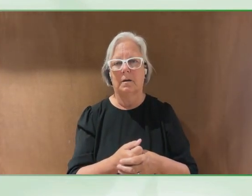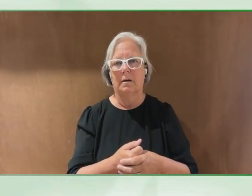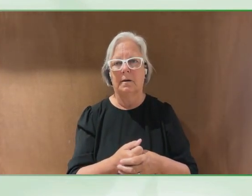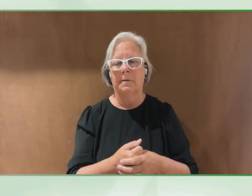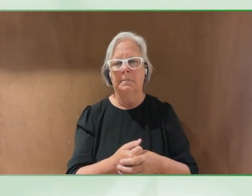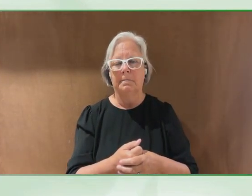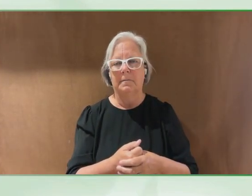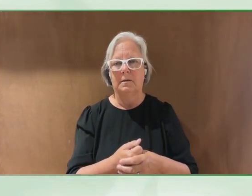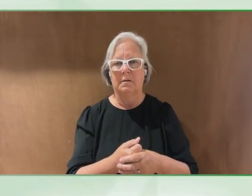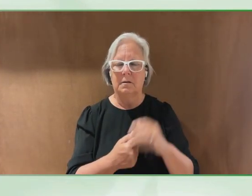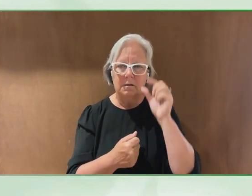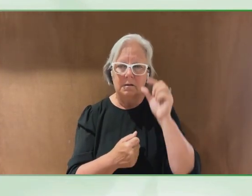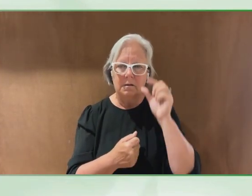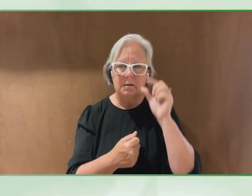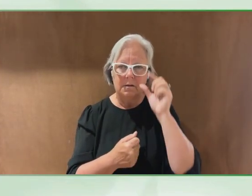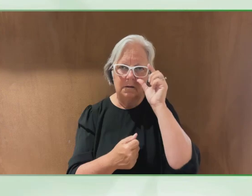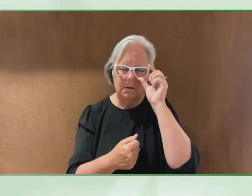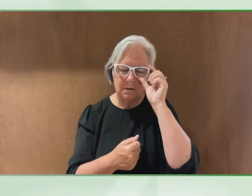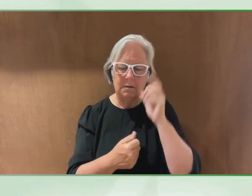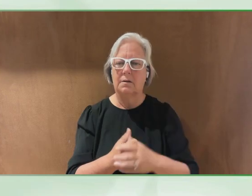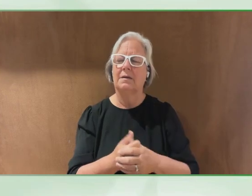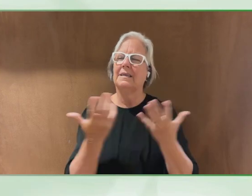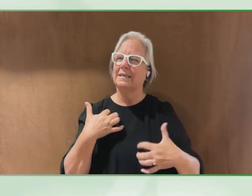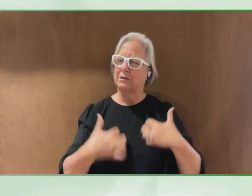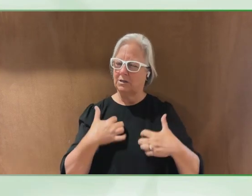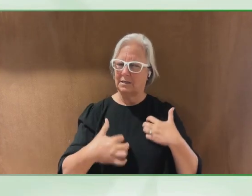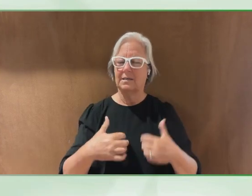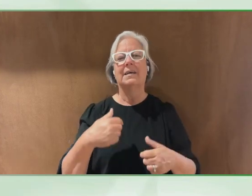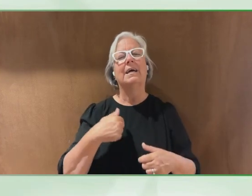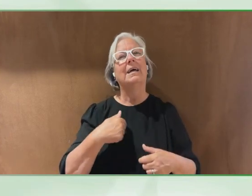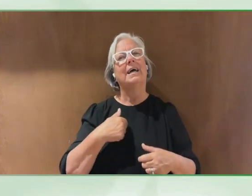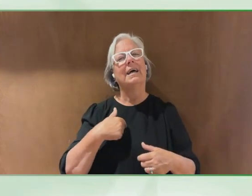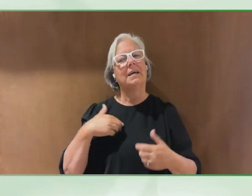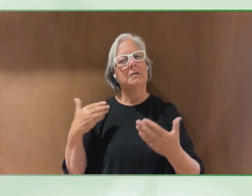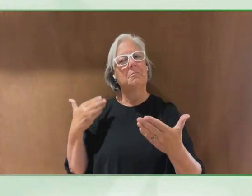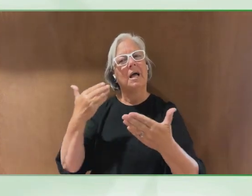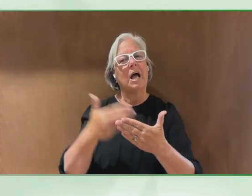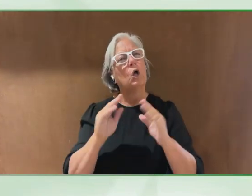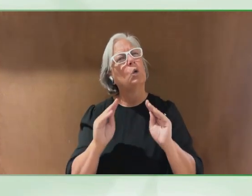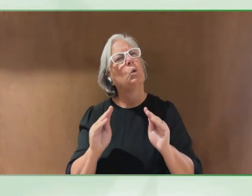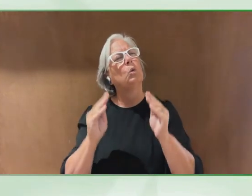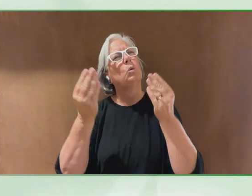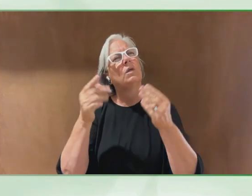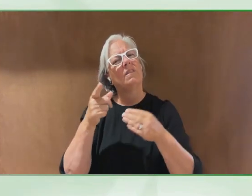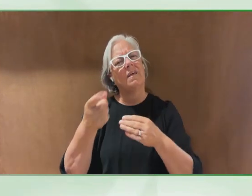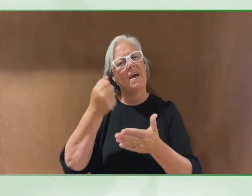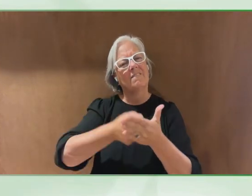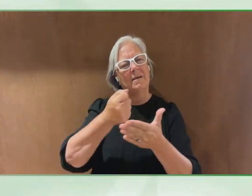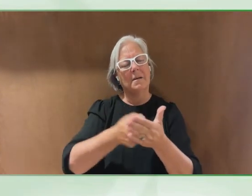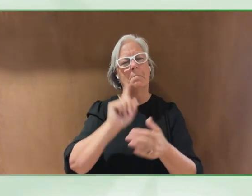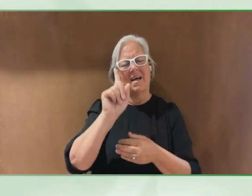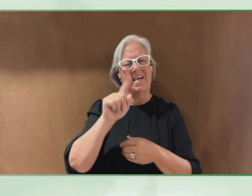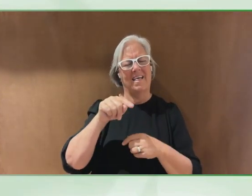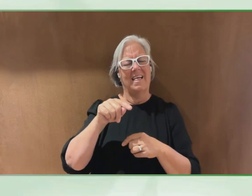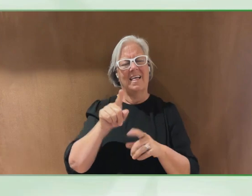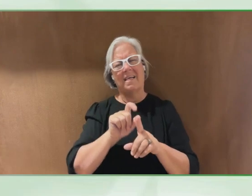But it's interesting because my dream of always being a youth advocate was not sidetracked, but I'm now a policy analyst within our federal government. So